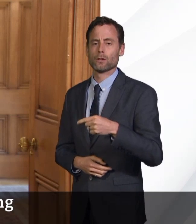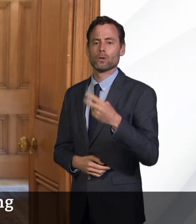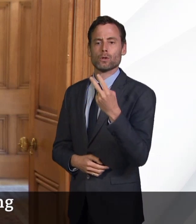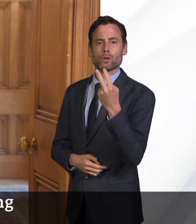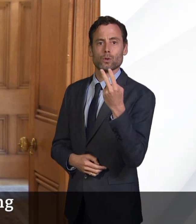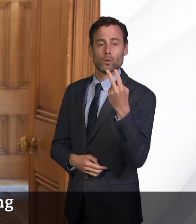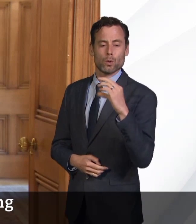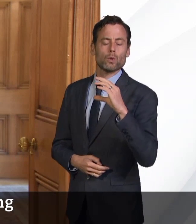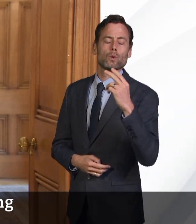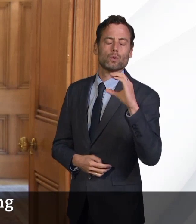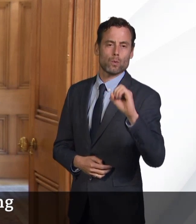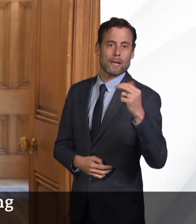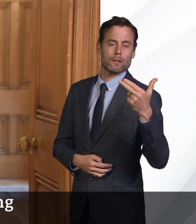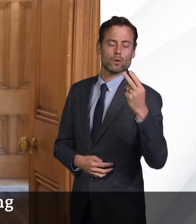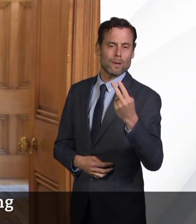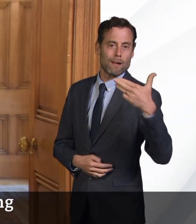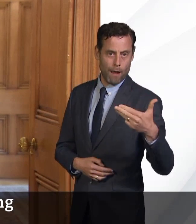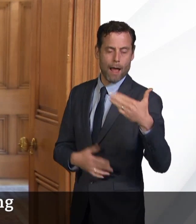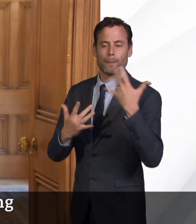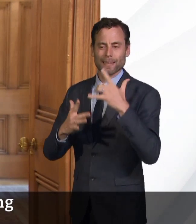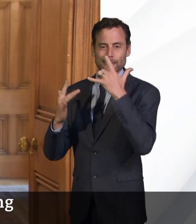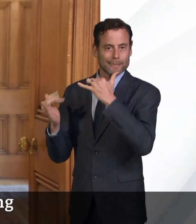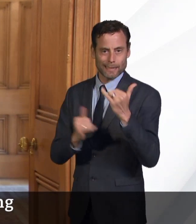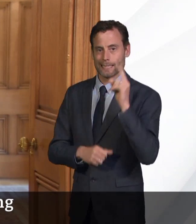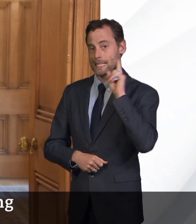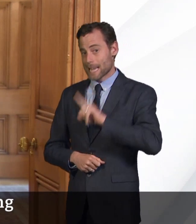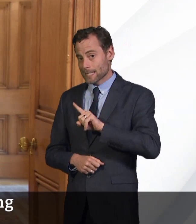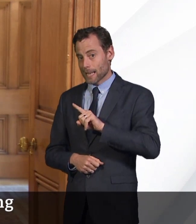97,029 tests carried out yesterday.